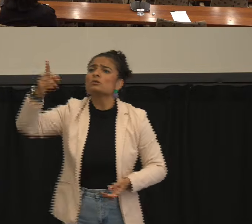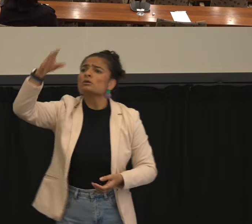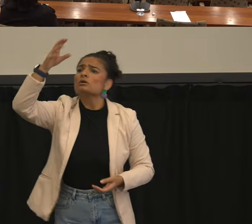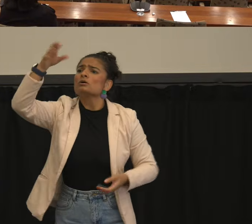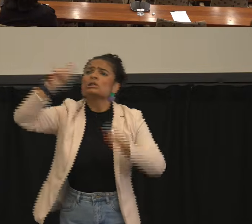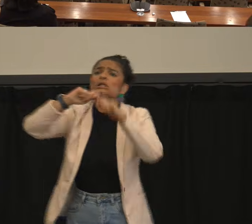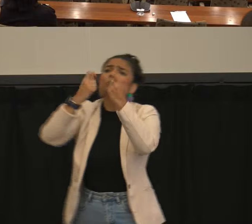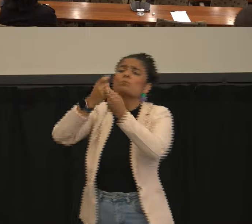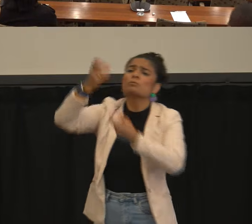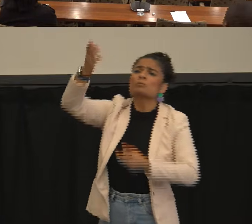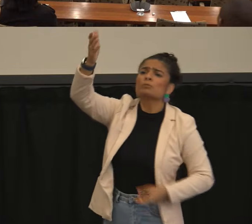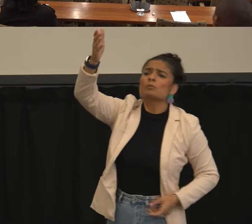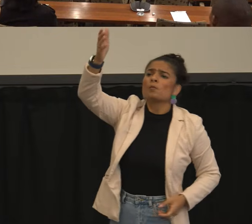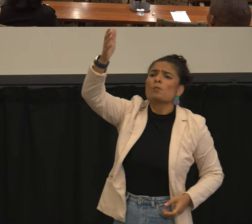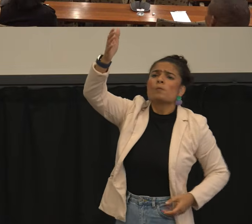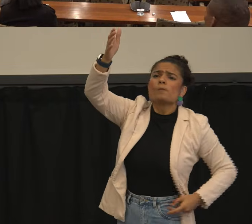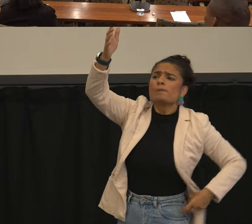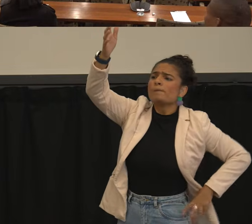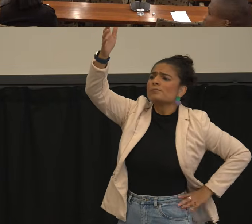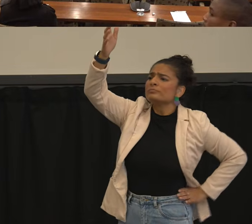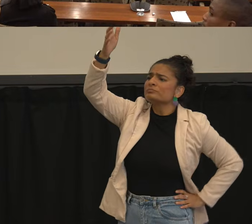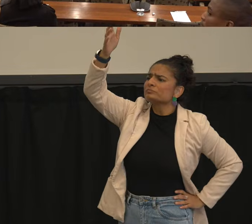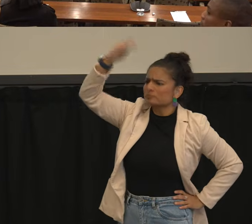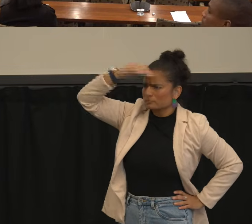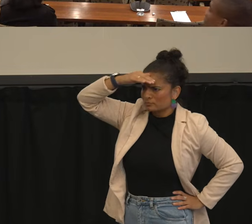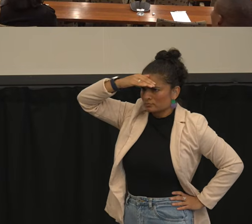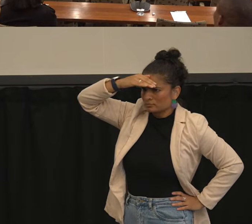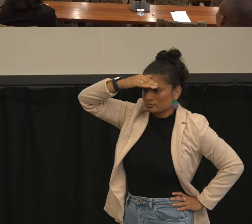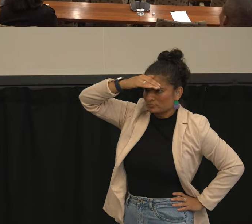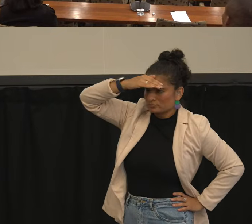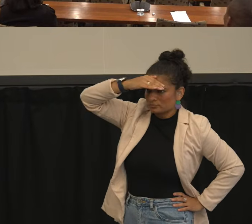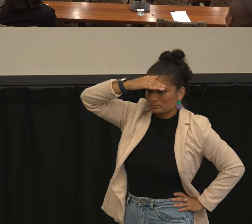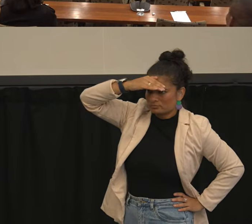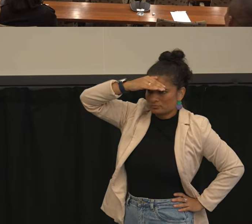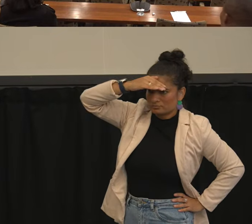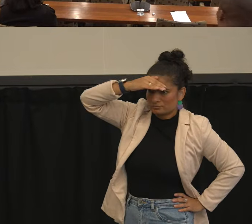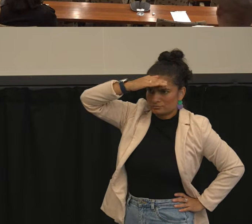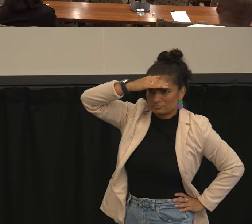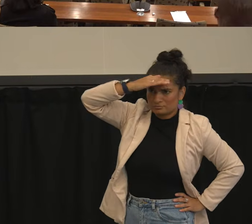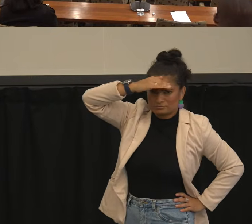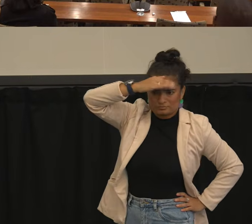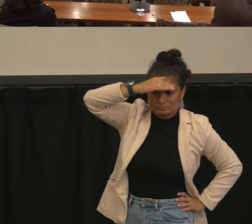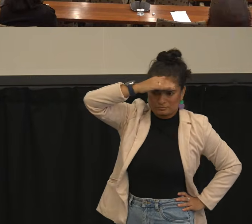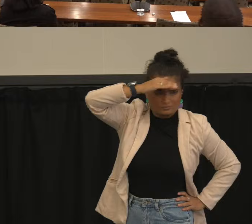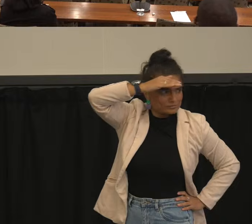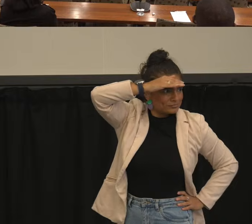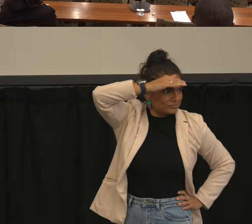Who's making notes? Is there someone in our team that is making notes?